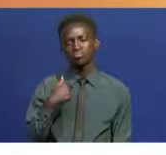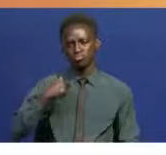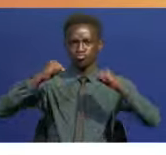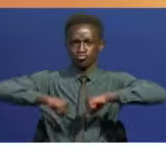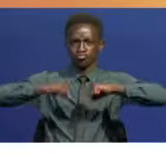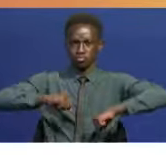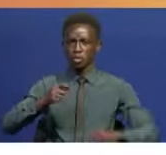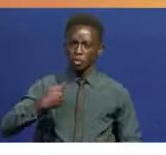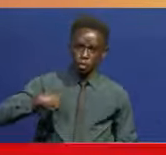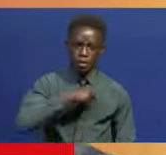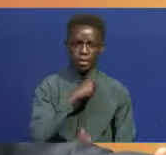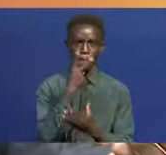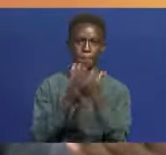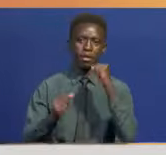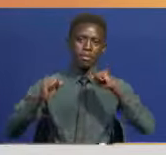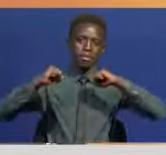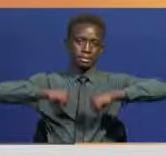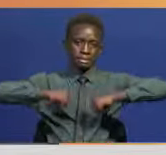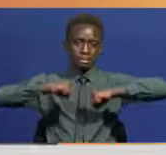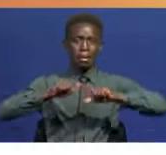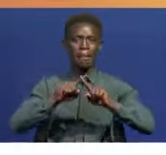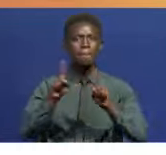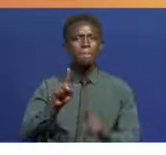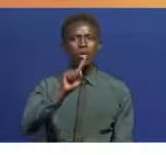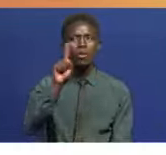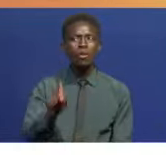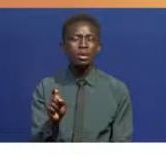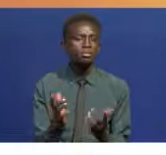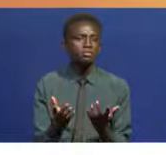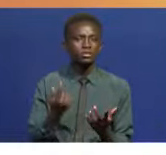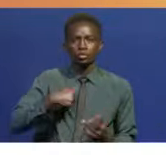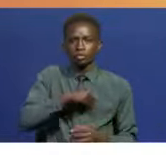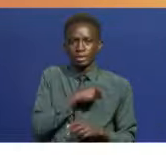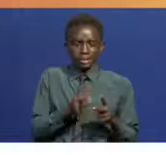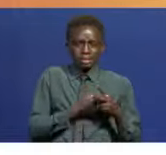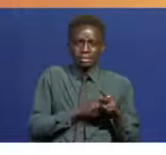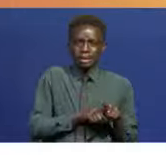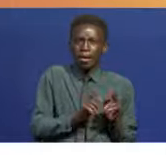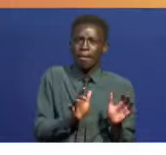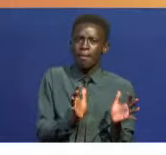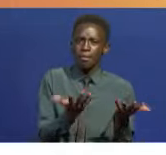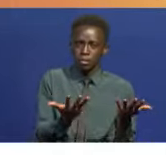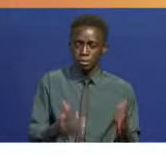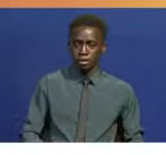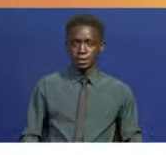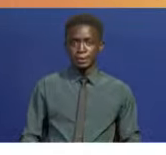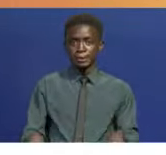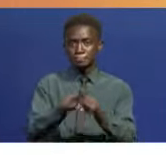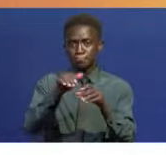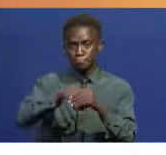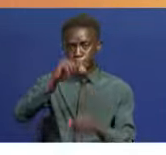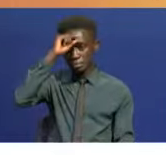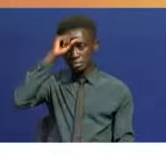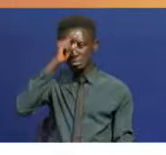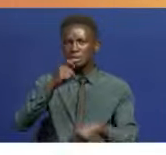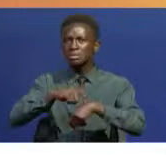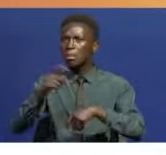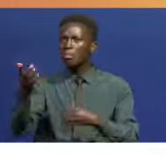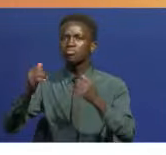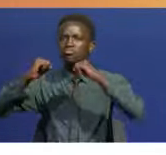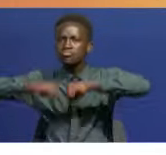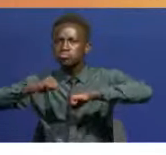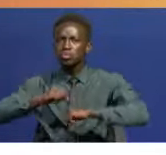us, we agree. But how well do we start? Because even in government, when they are doing the agreements with the maybe doctors,